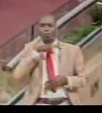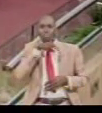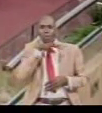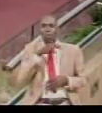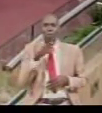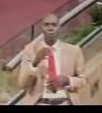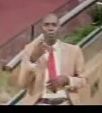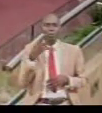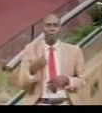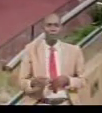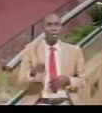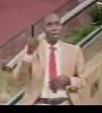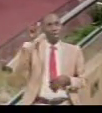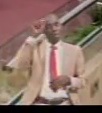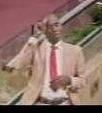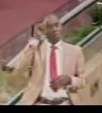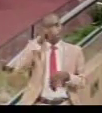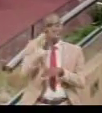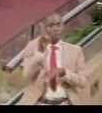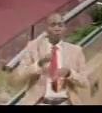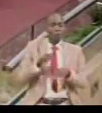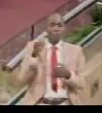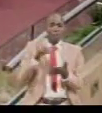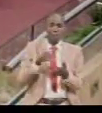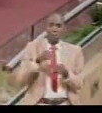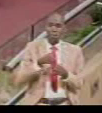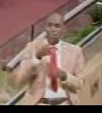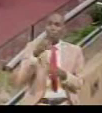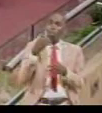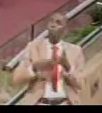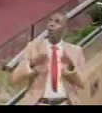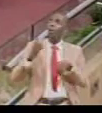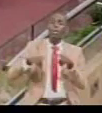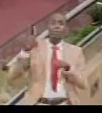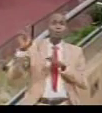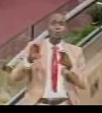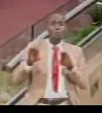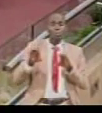Adamic nature again? What can he not do? Tell him.